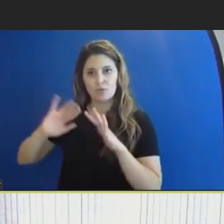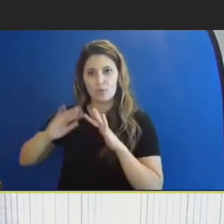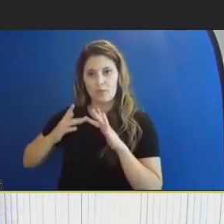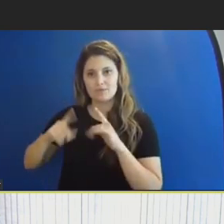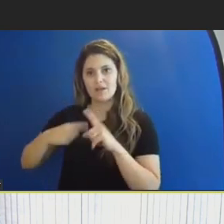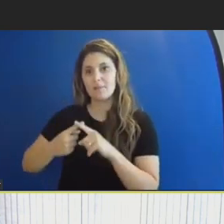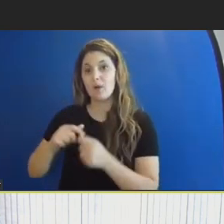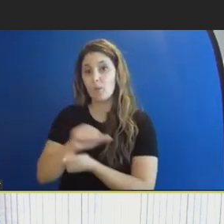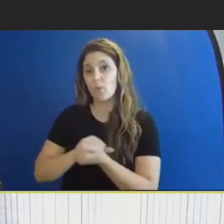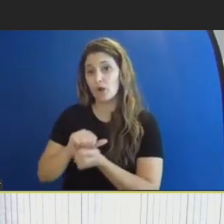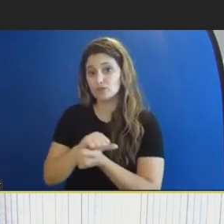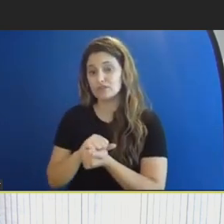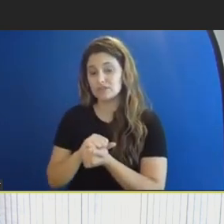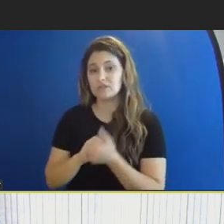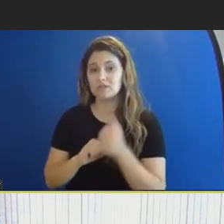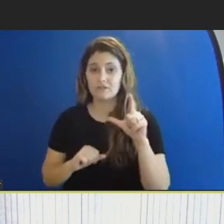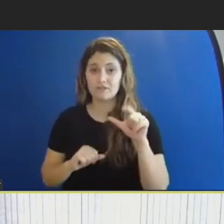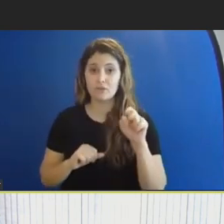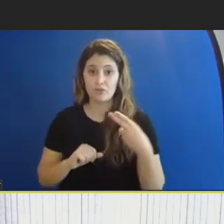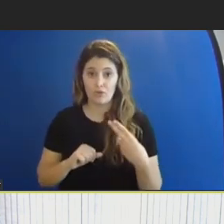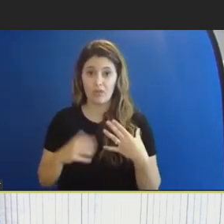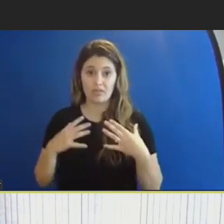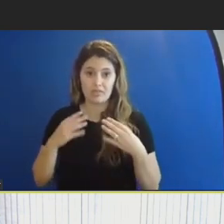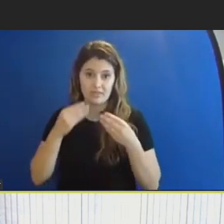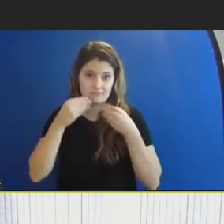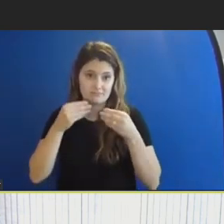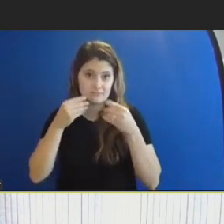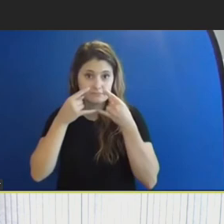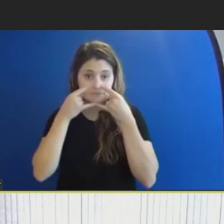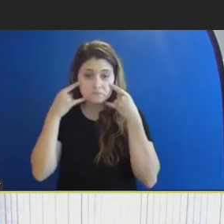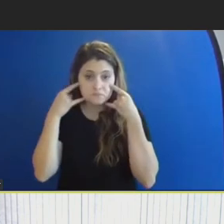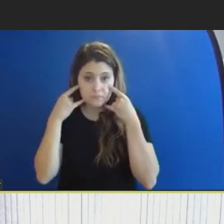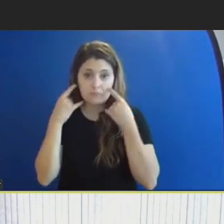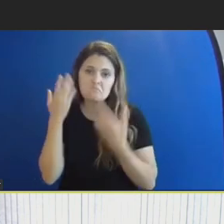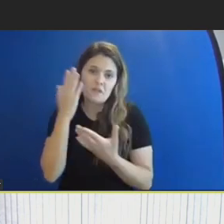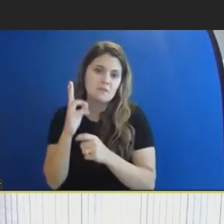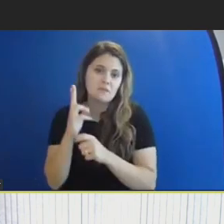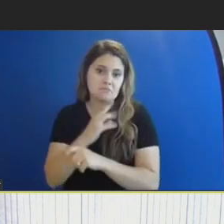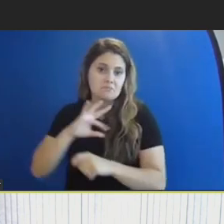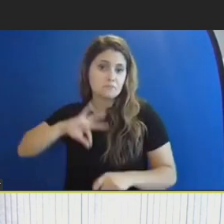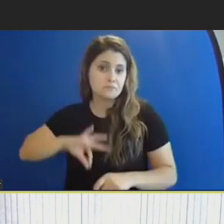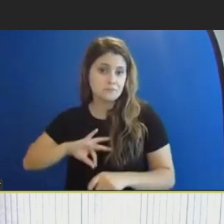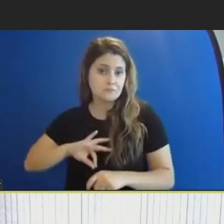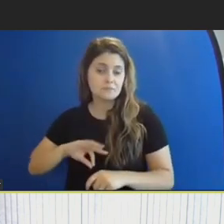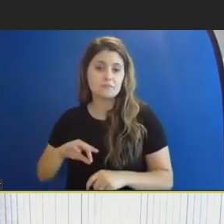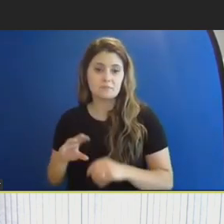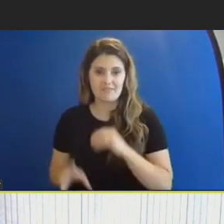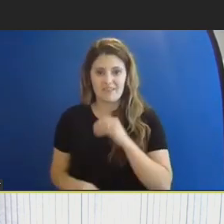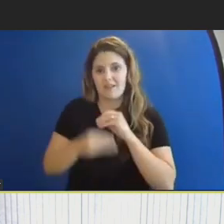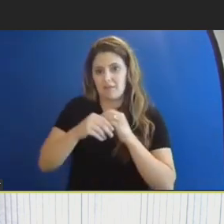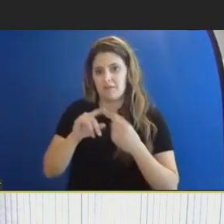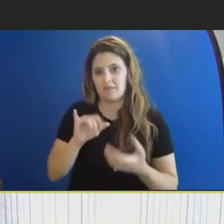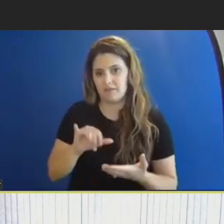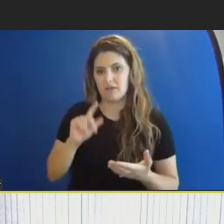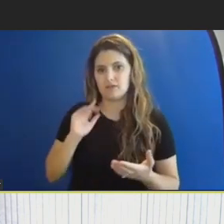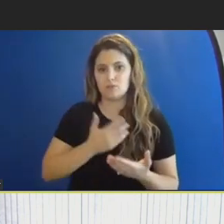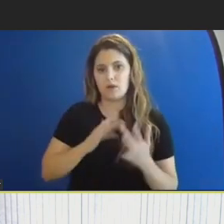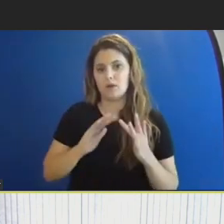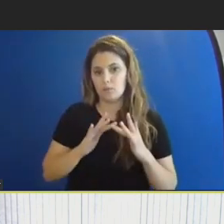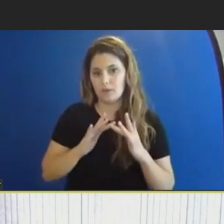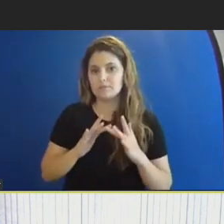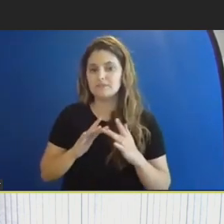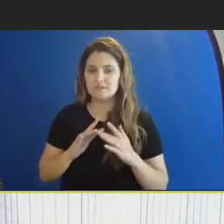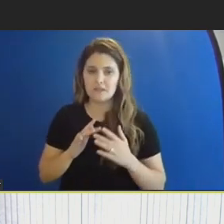the washing of cloth masks. And so It'd probably be helpful if we added that to our